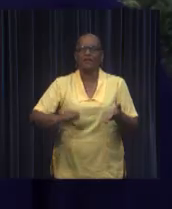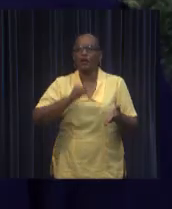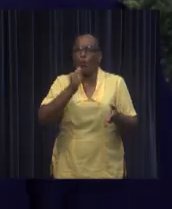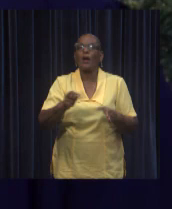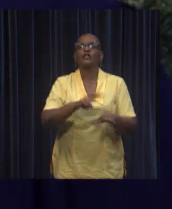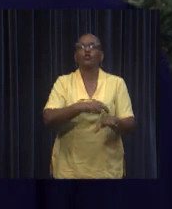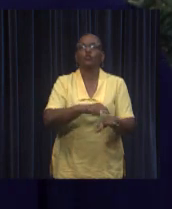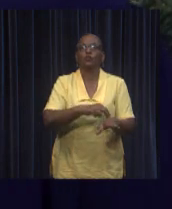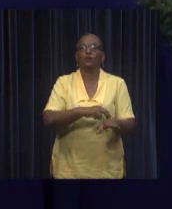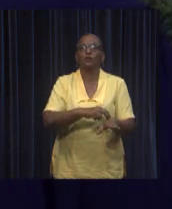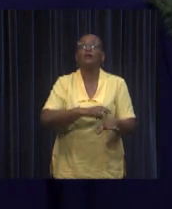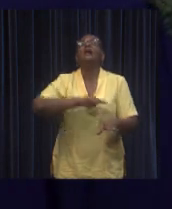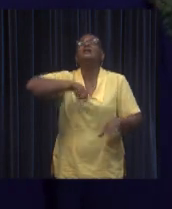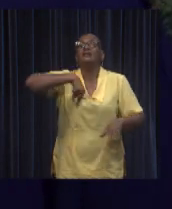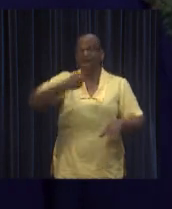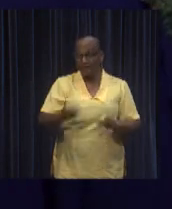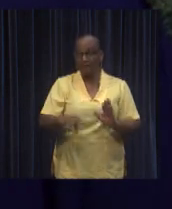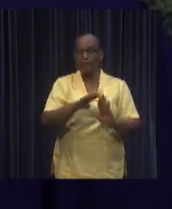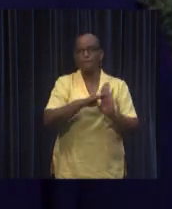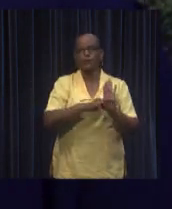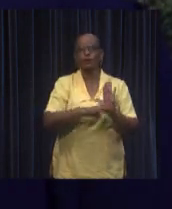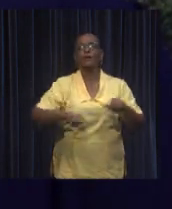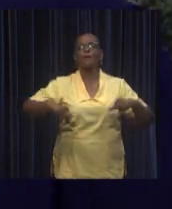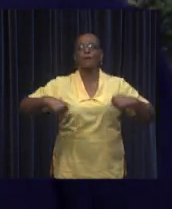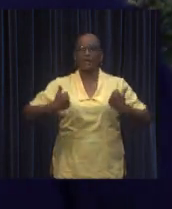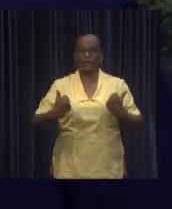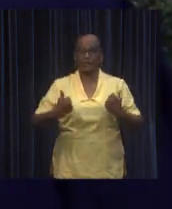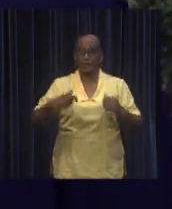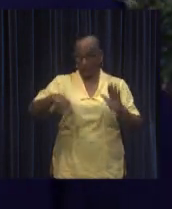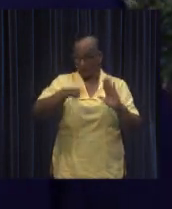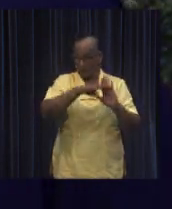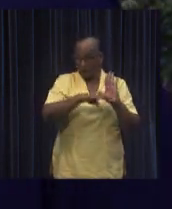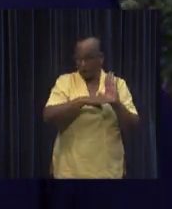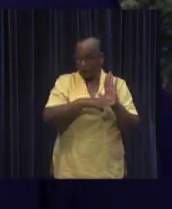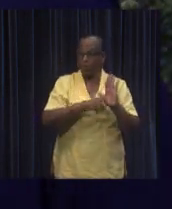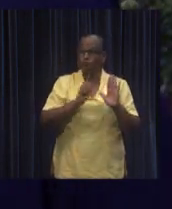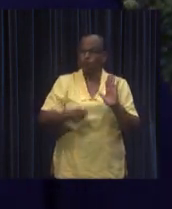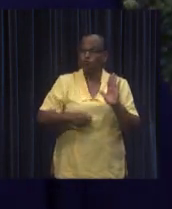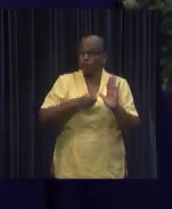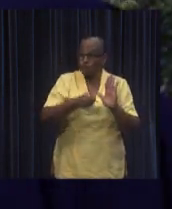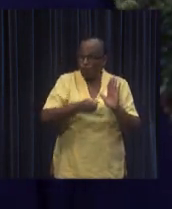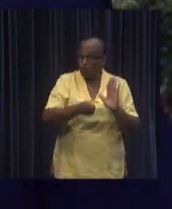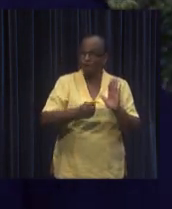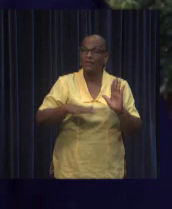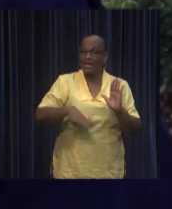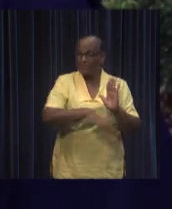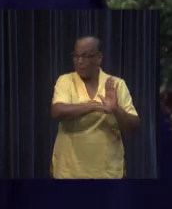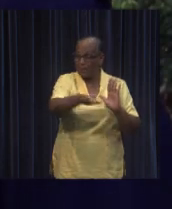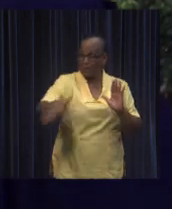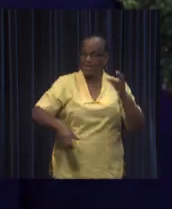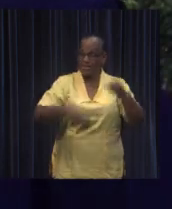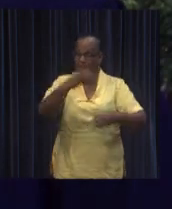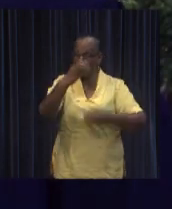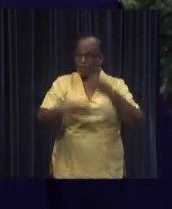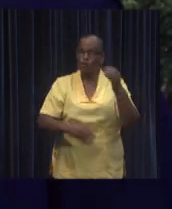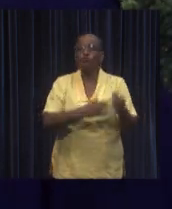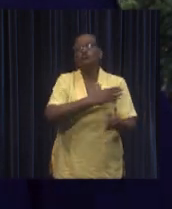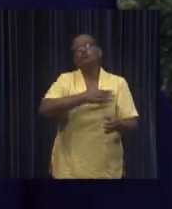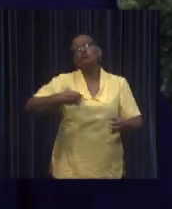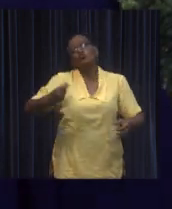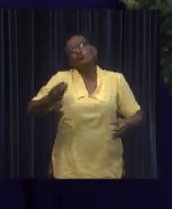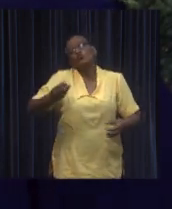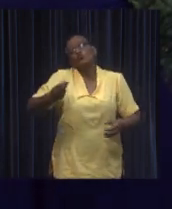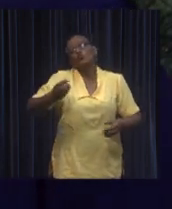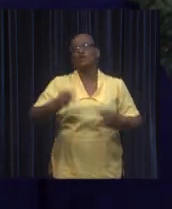of what the villages have to offer, the so-called baseline assessment, after which the programs will